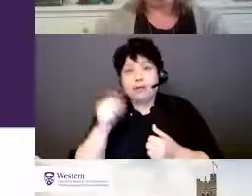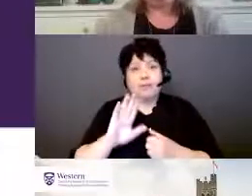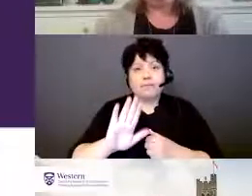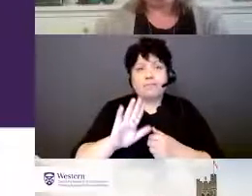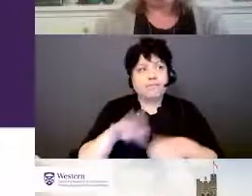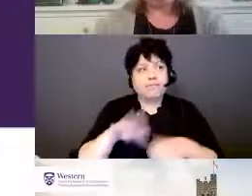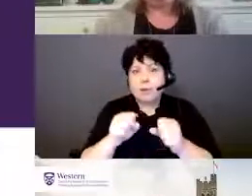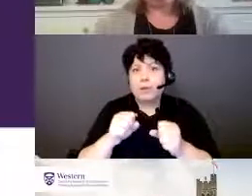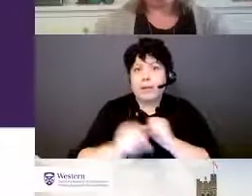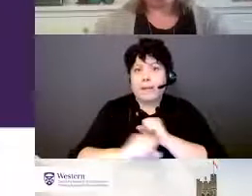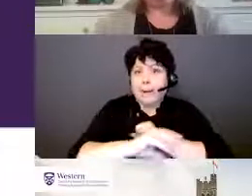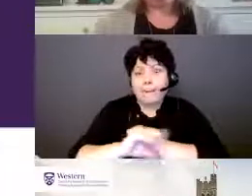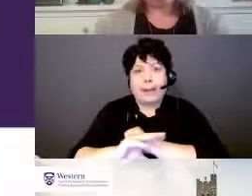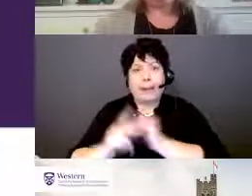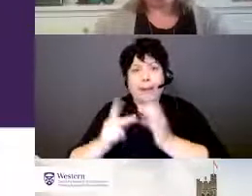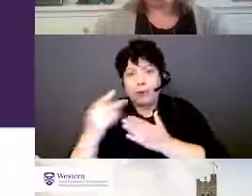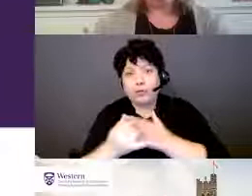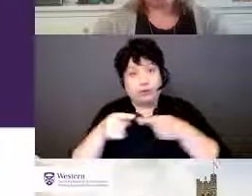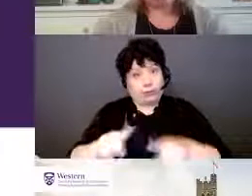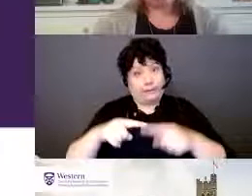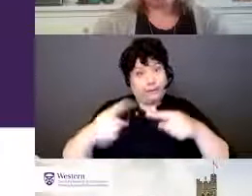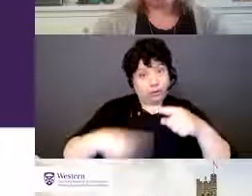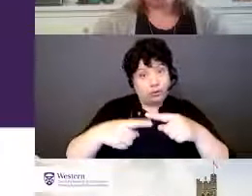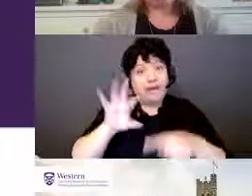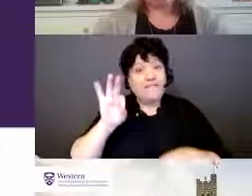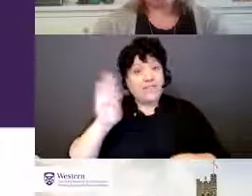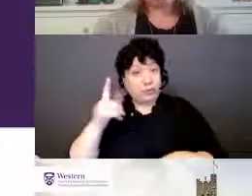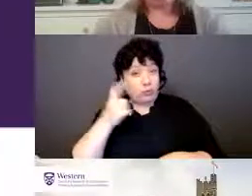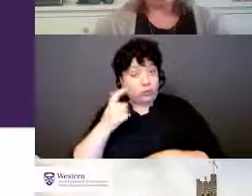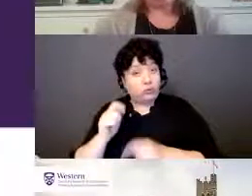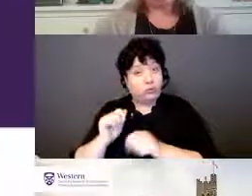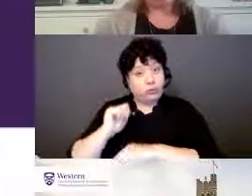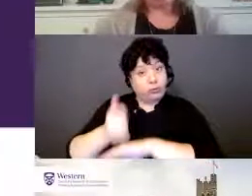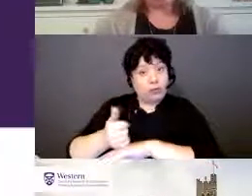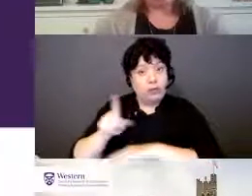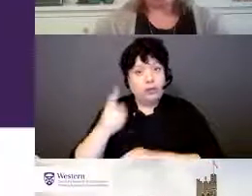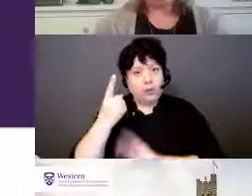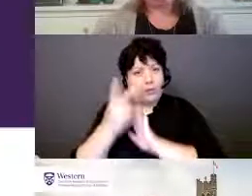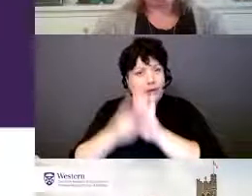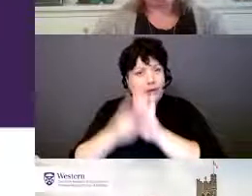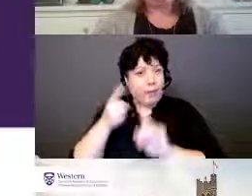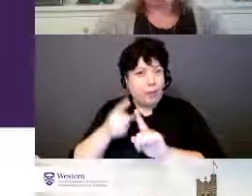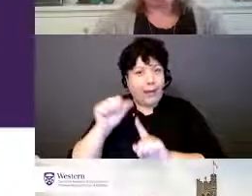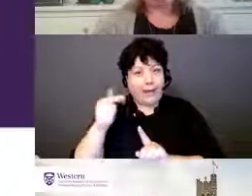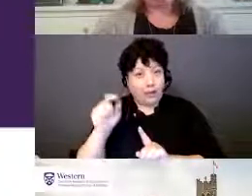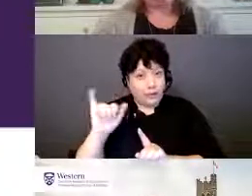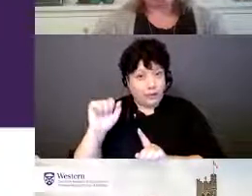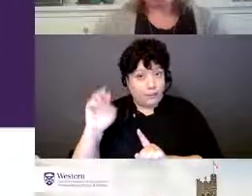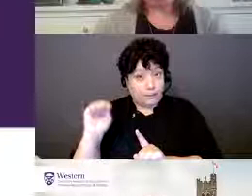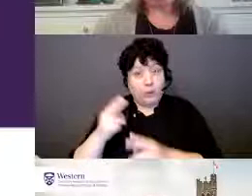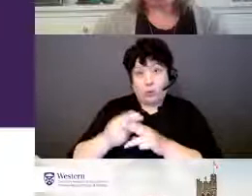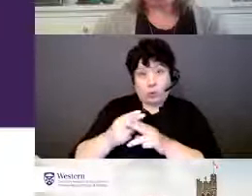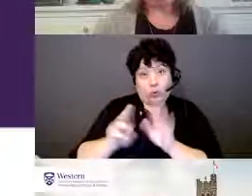the year. If you've seen our Facebook page, we just recently launched a video around ageism, and there's another one coming. So